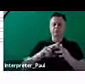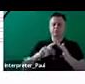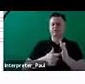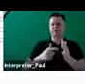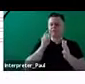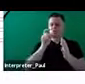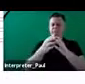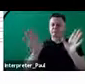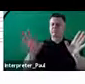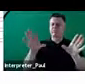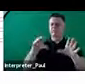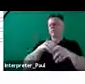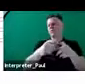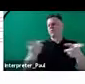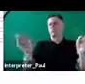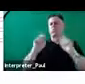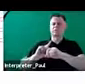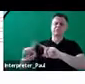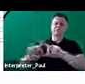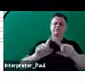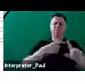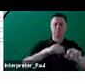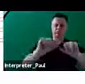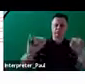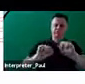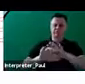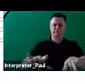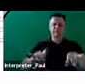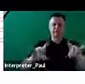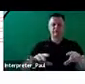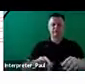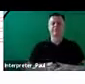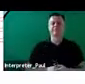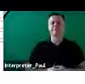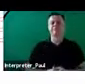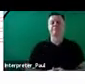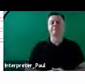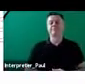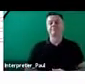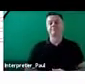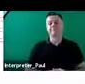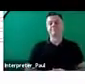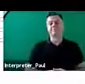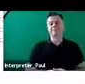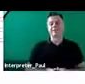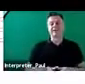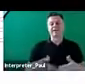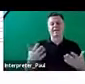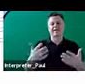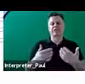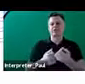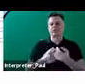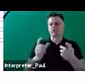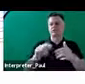all encompassing term for the roles that you do. And I guess how the student would view you.